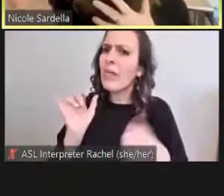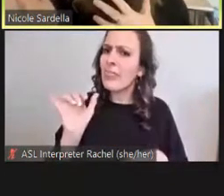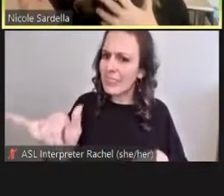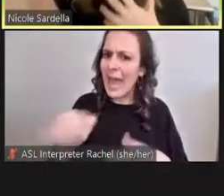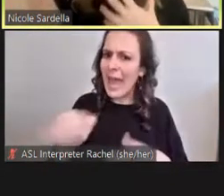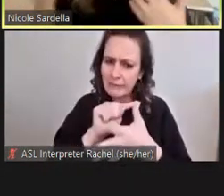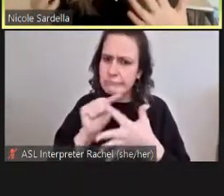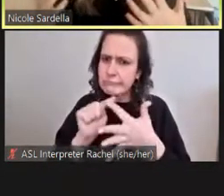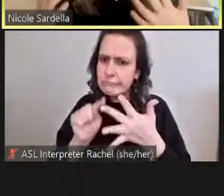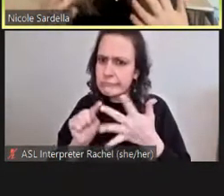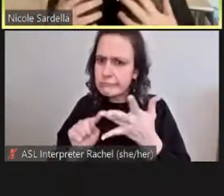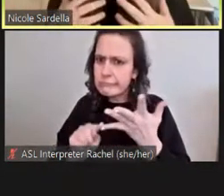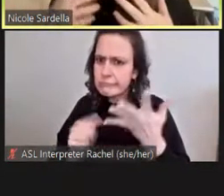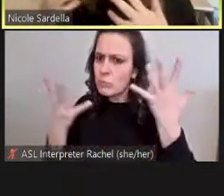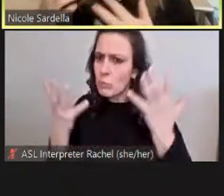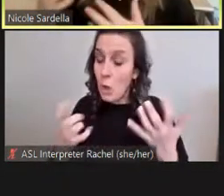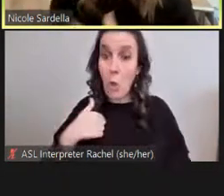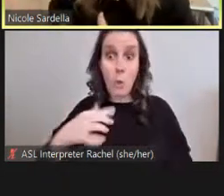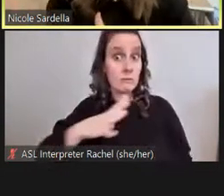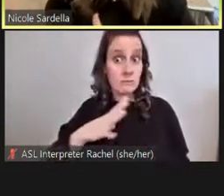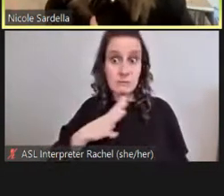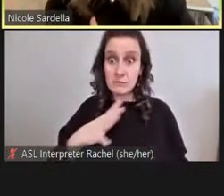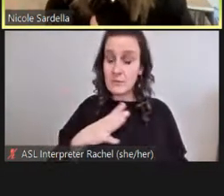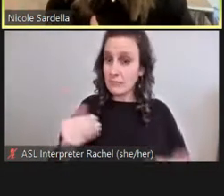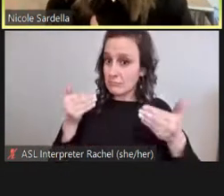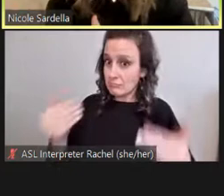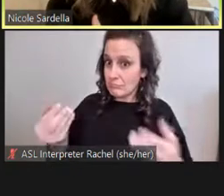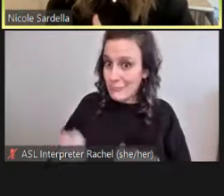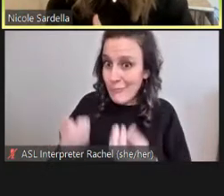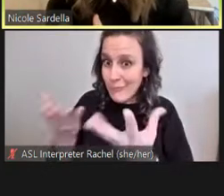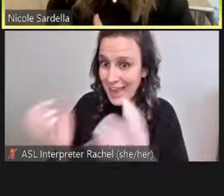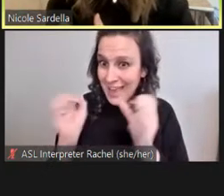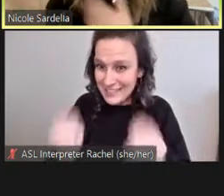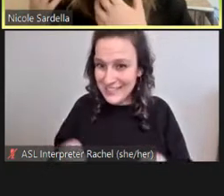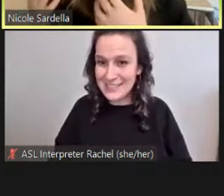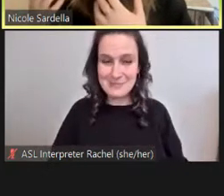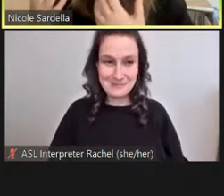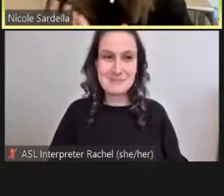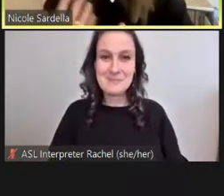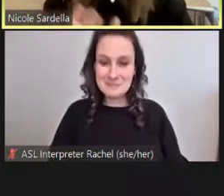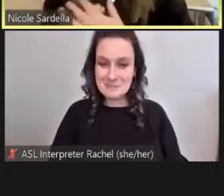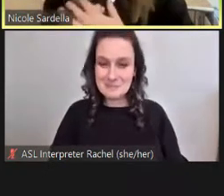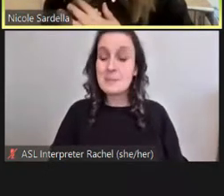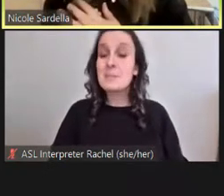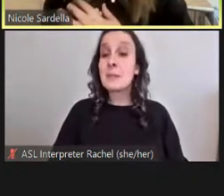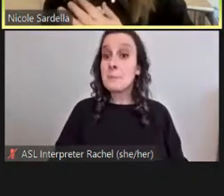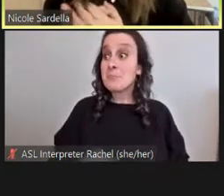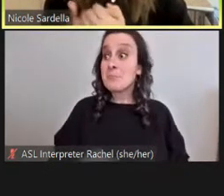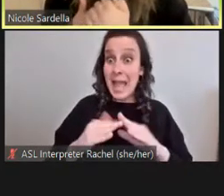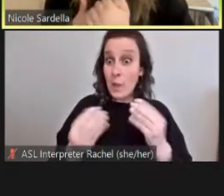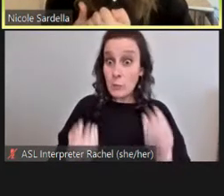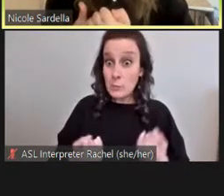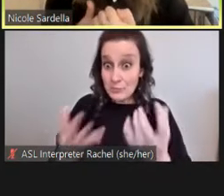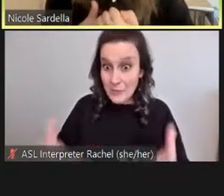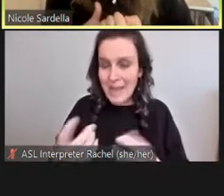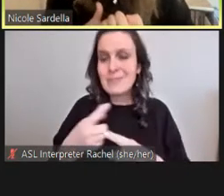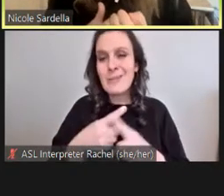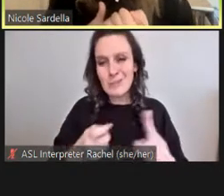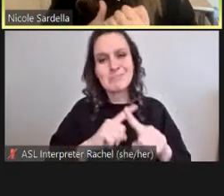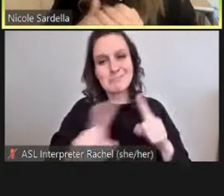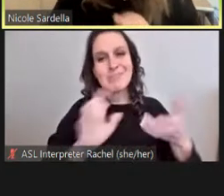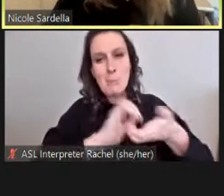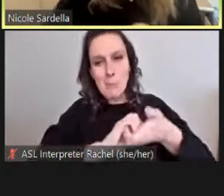these things to be provided, and we're able to provide them because of these